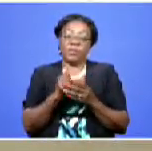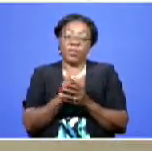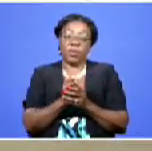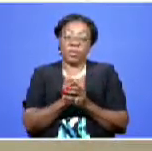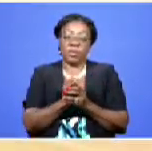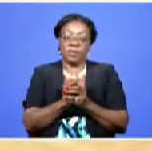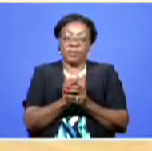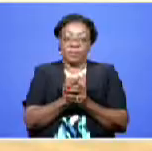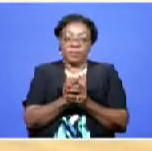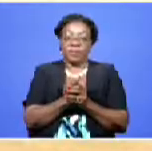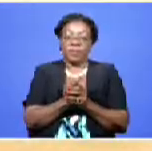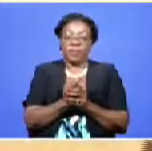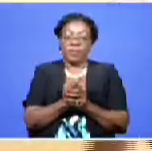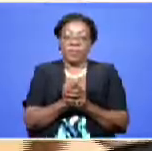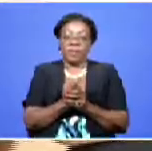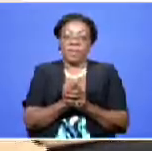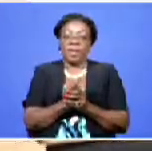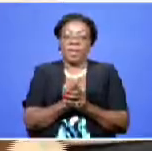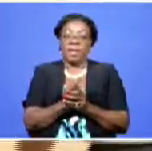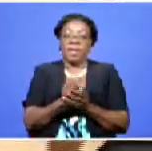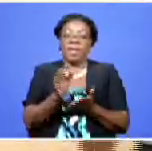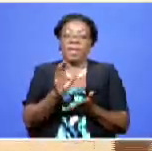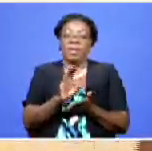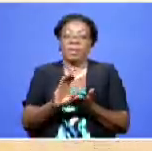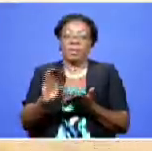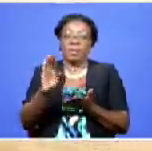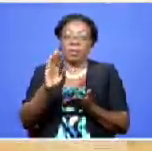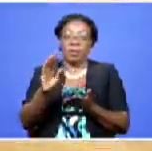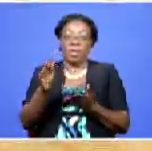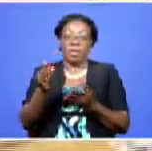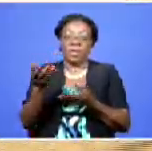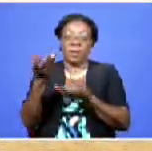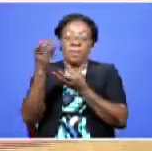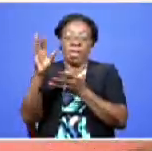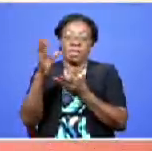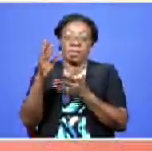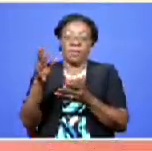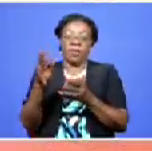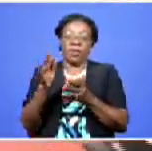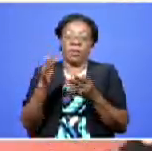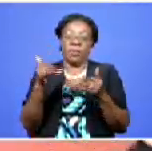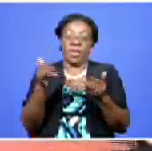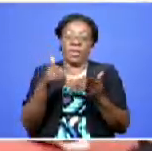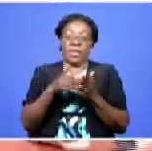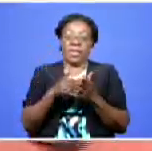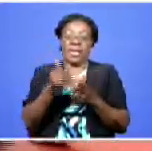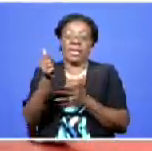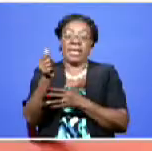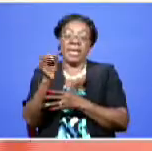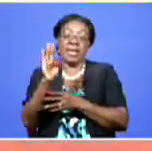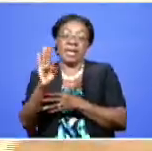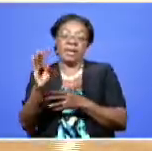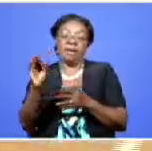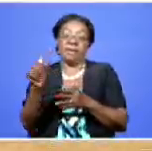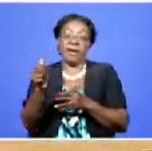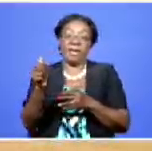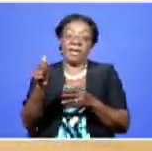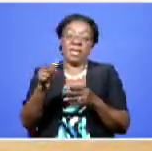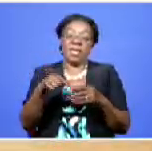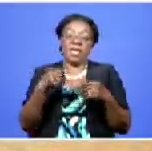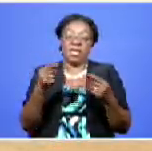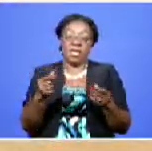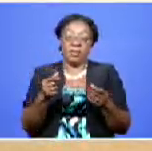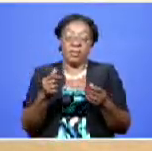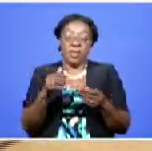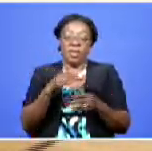Knowles. The New Orleans Basketball Association back on court last night. Doubleheader action at the AF Adderley Gym. Up first in Division 2, the